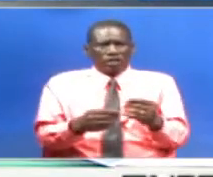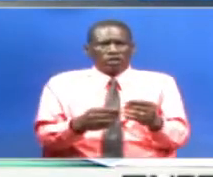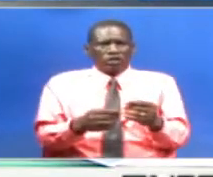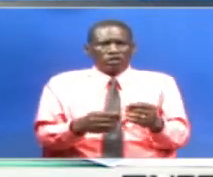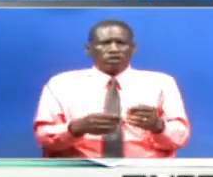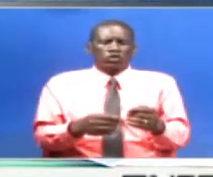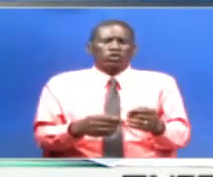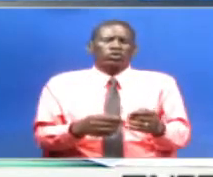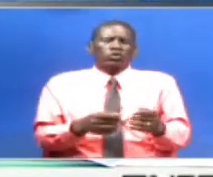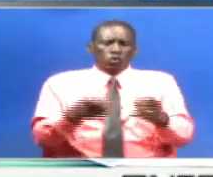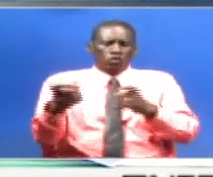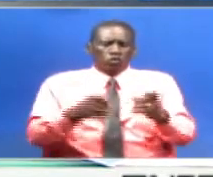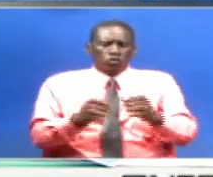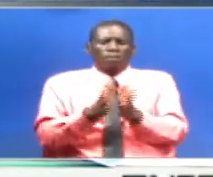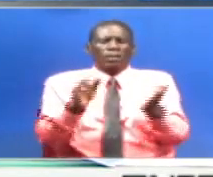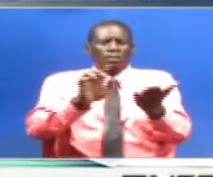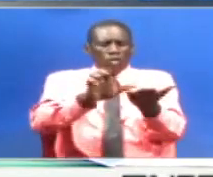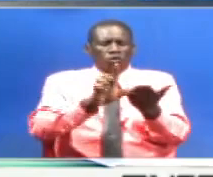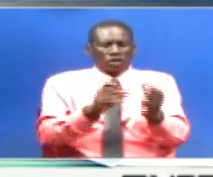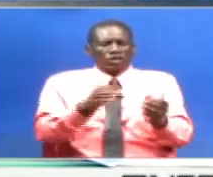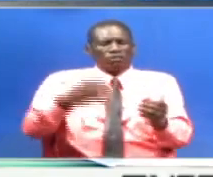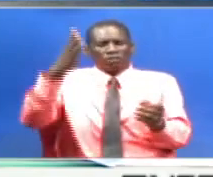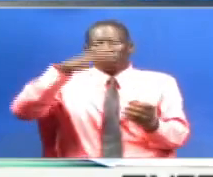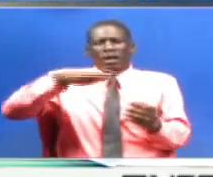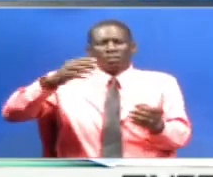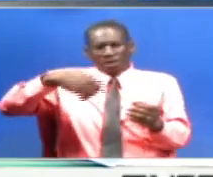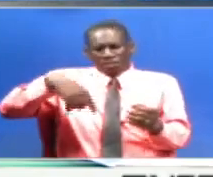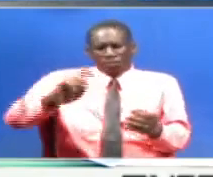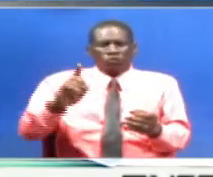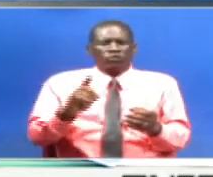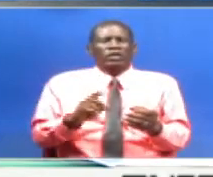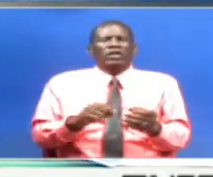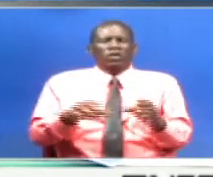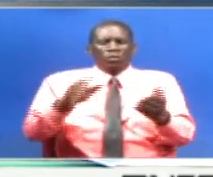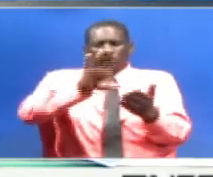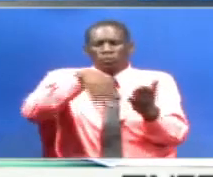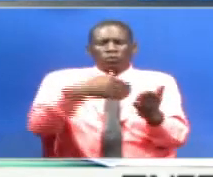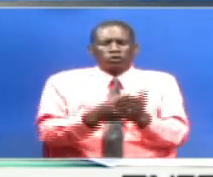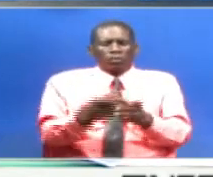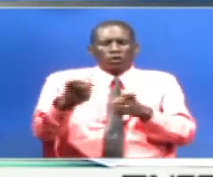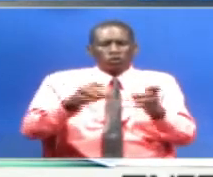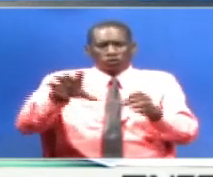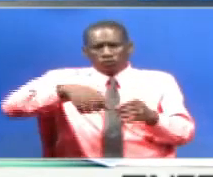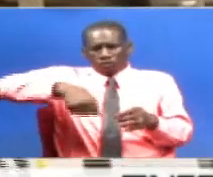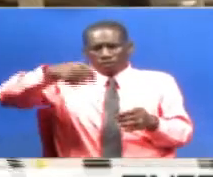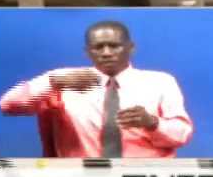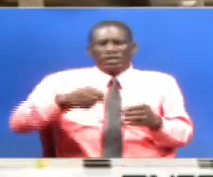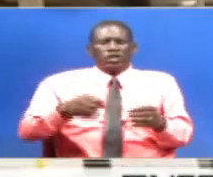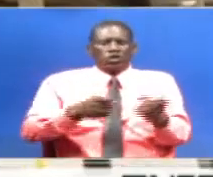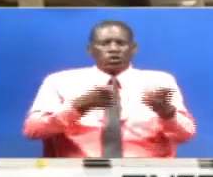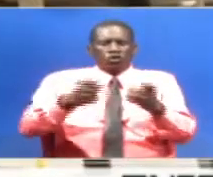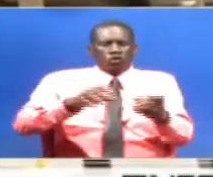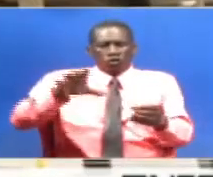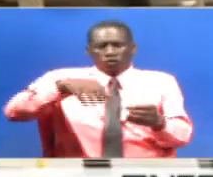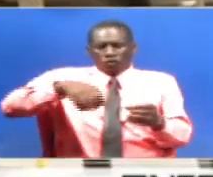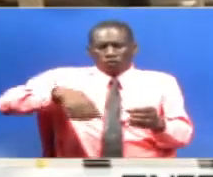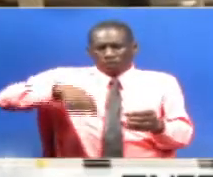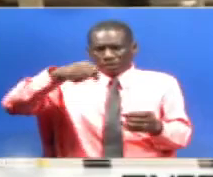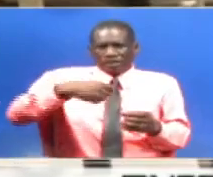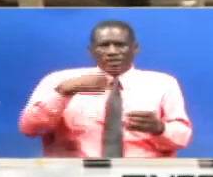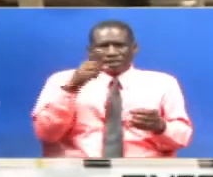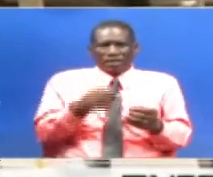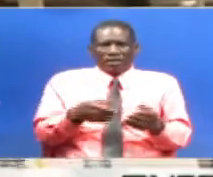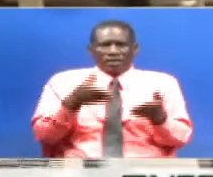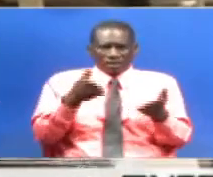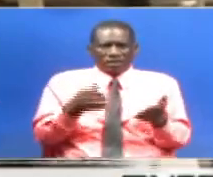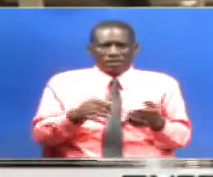of public debt if Parliament approves proposals by the Controller of Budgets. Controller of Budgets, Margaret Nyakango, says the present rollovers